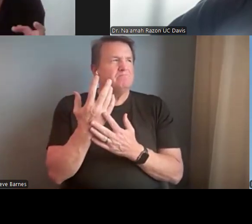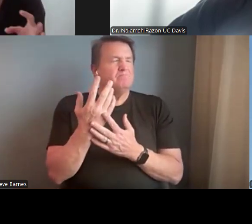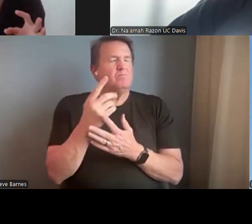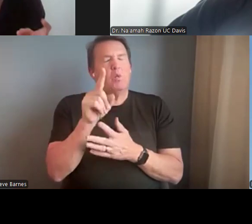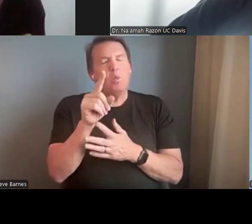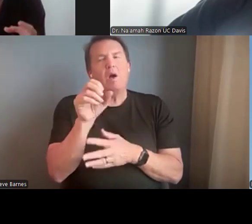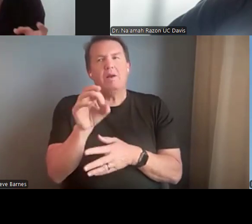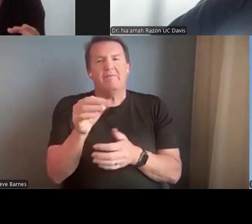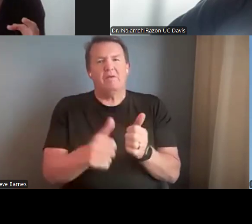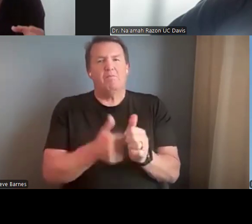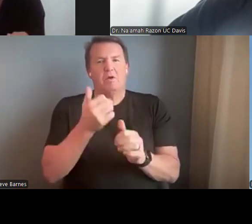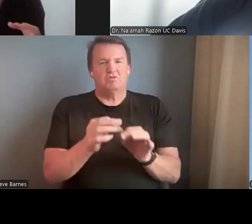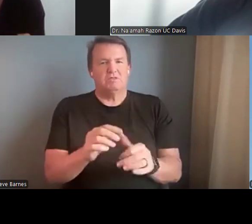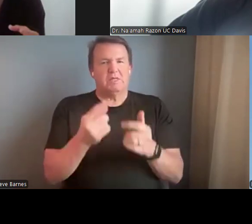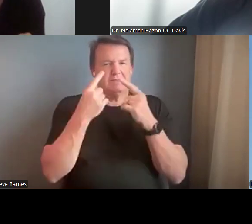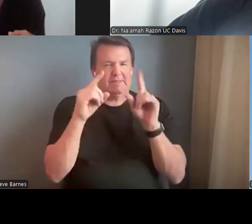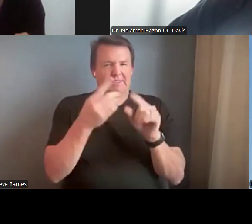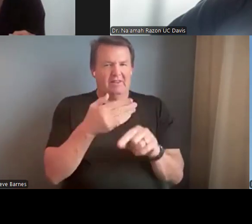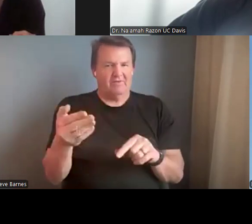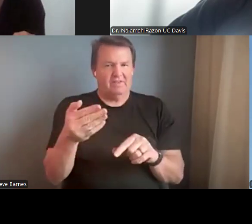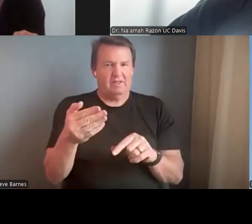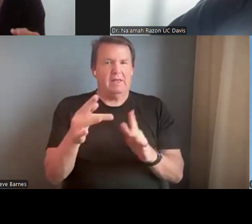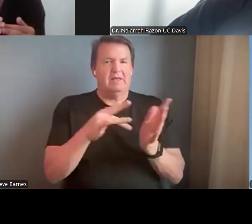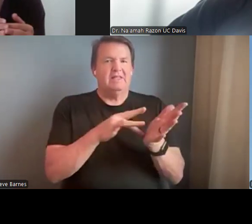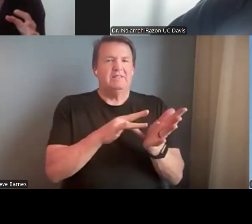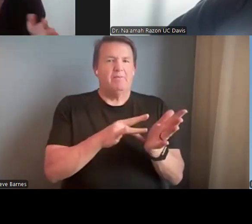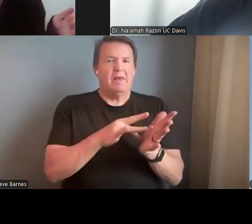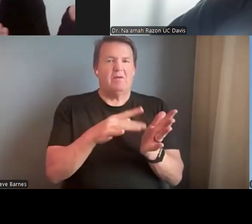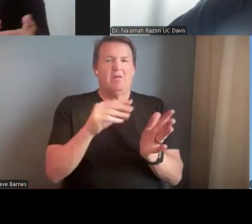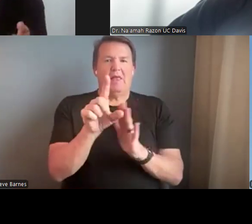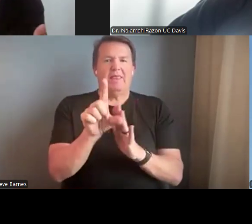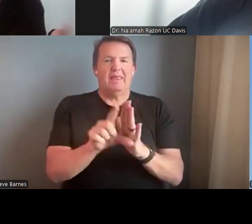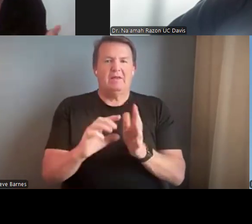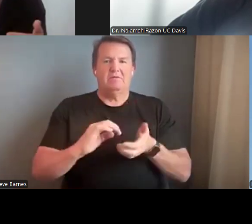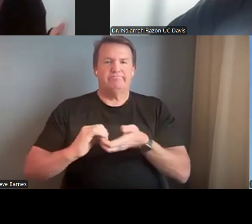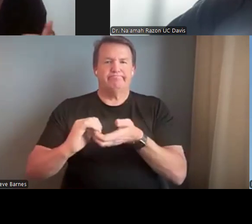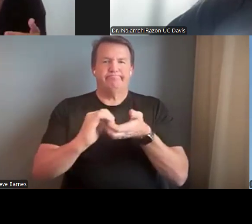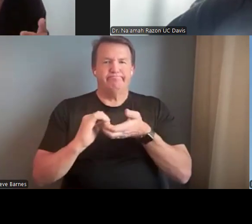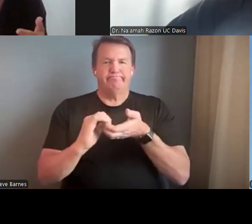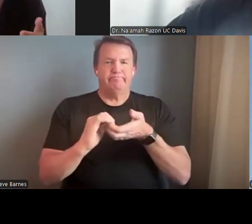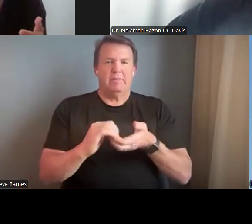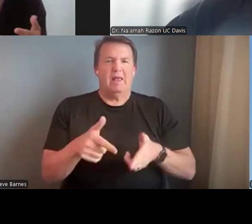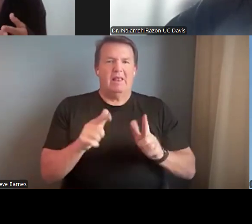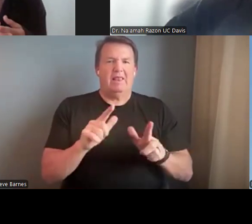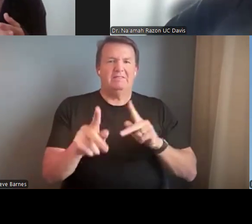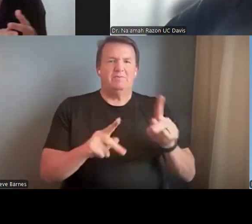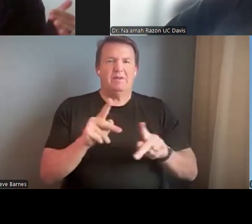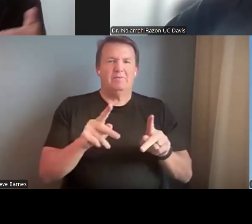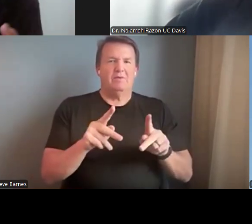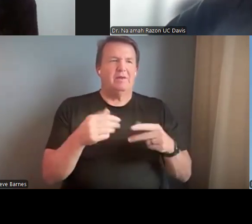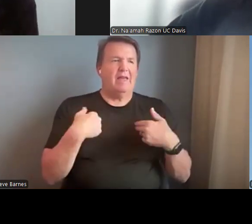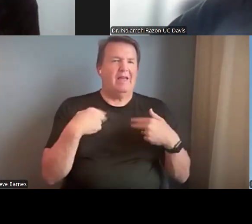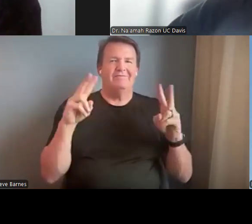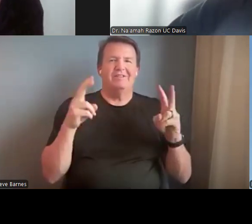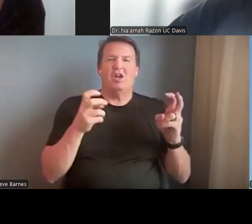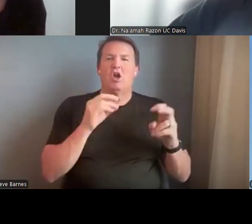most successful things I've seen is the medical legal partnership, which allows people to have kind of almost that no wrong door model of like coming